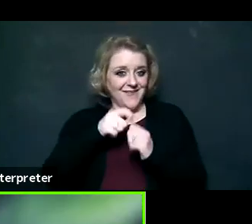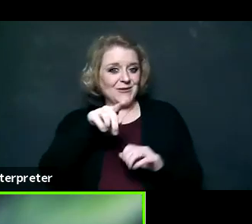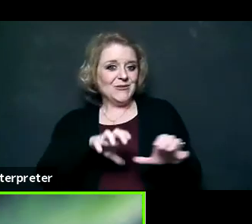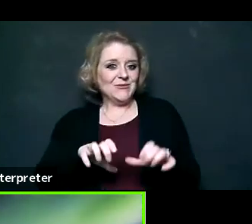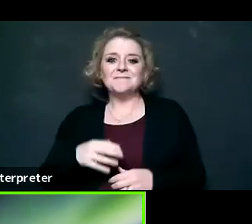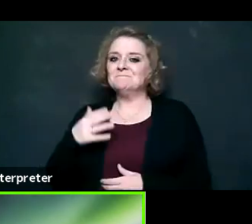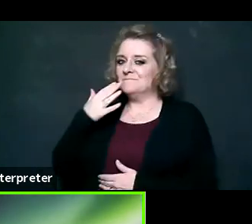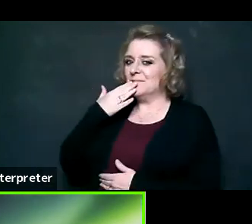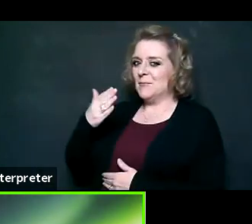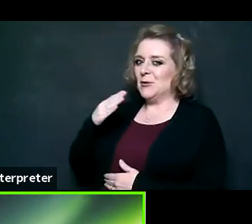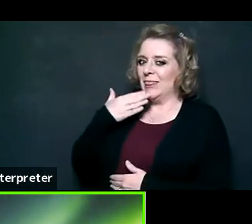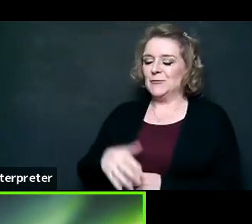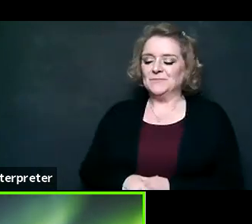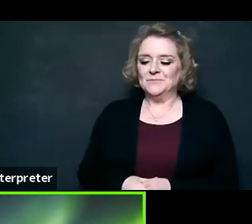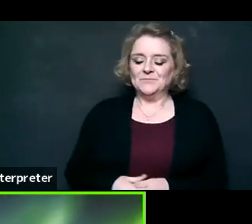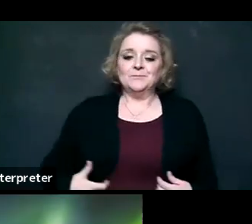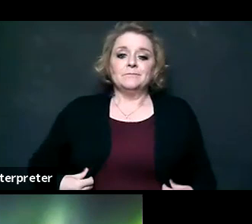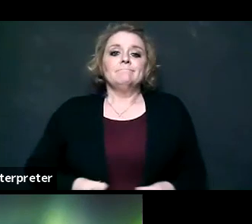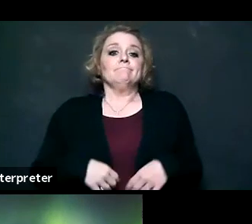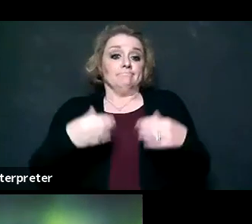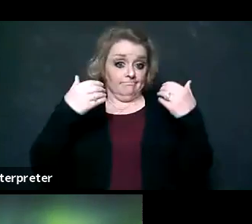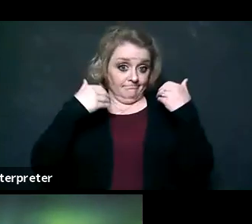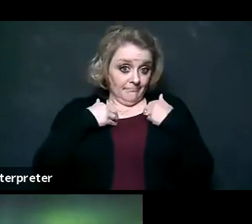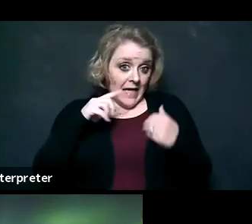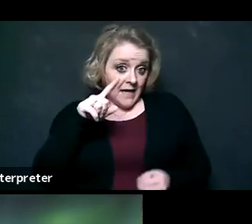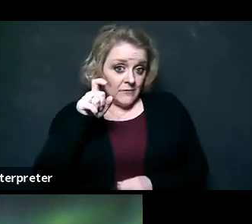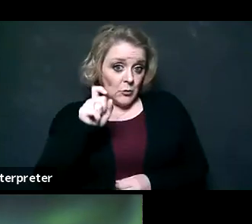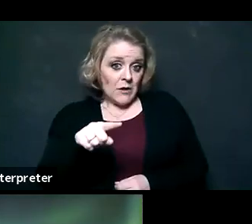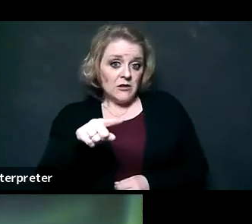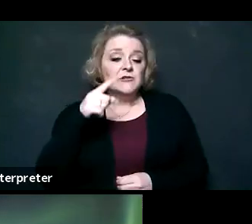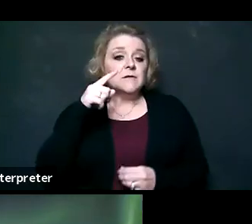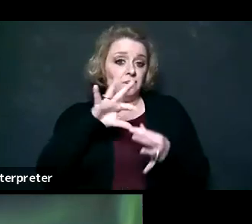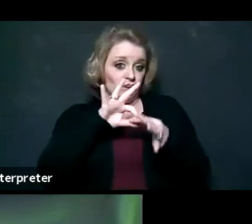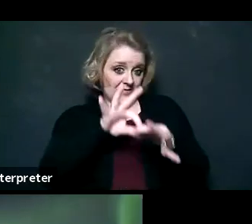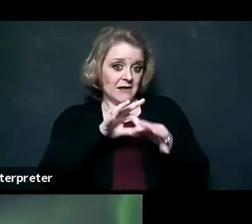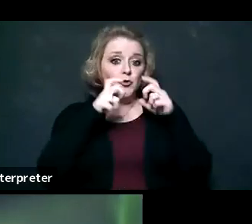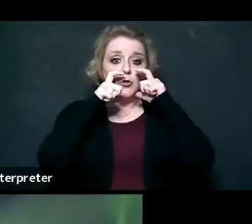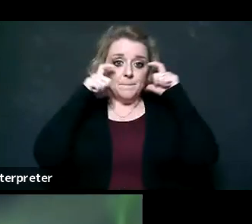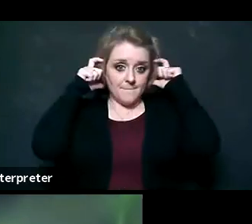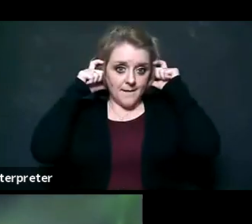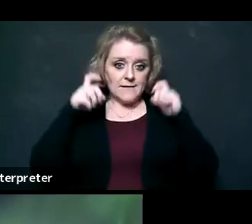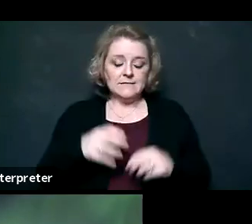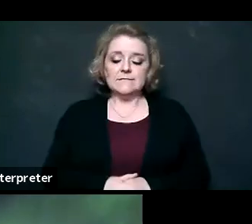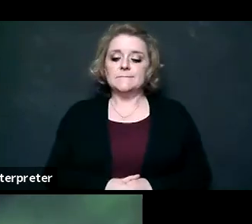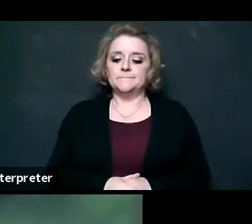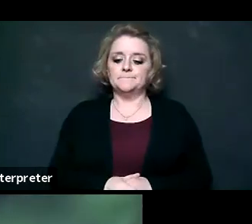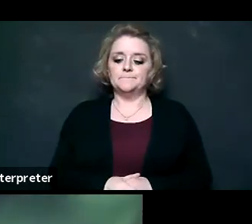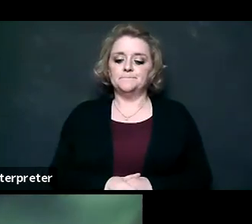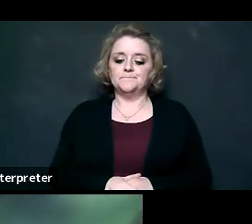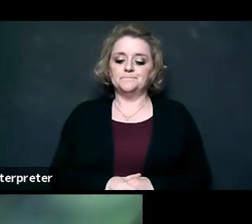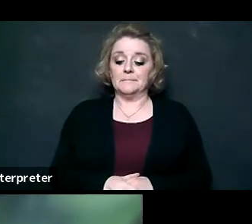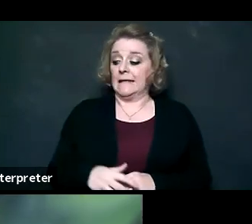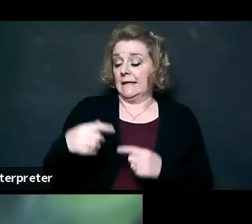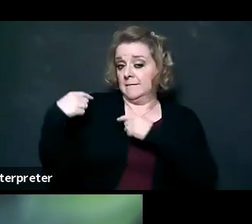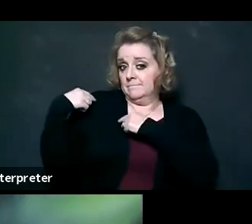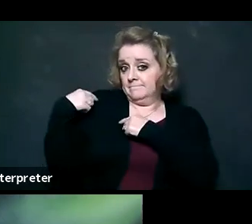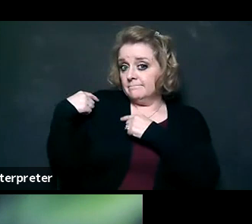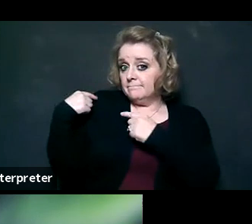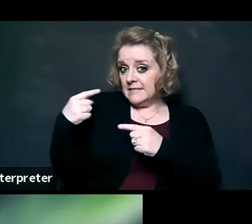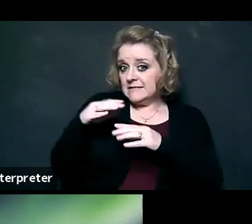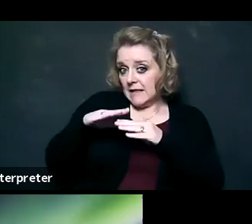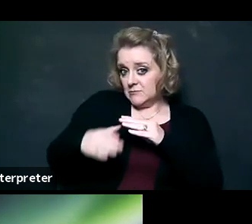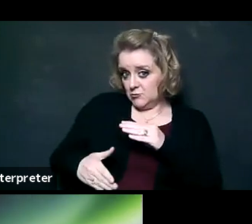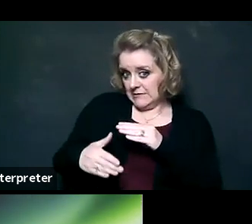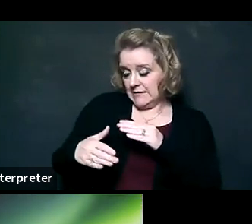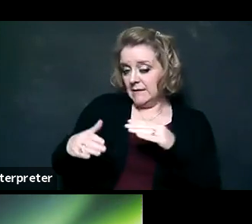thank you. Good. I have a question as for the mask. I know this past weekend, we even had relatives